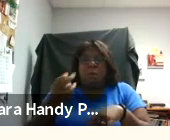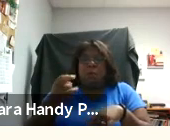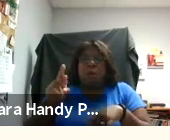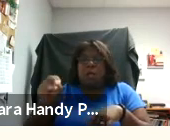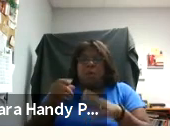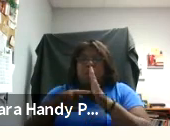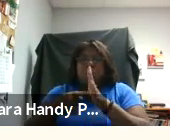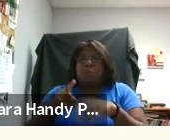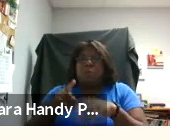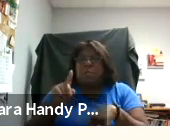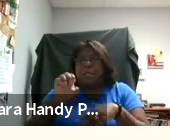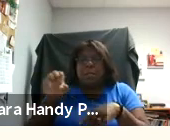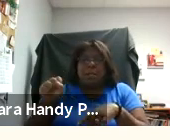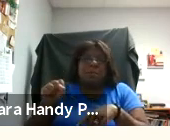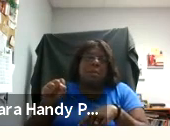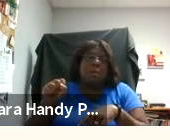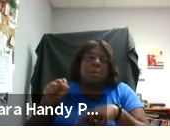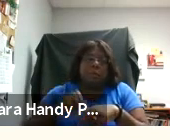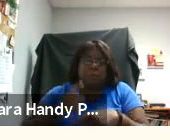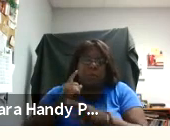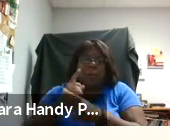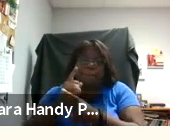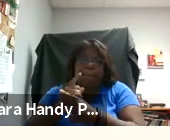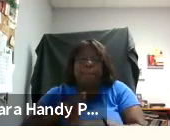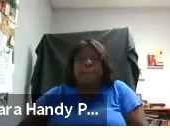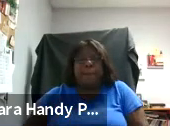EES. Right.